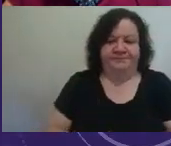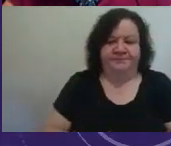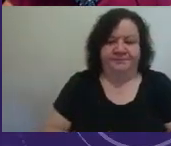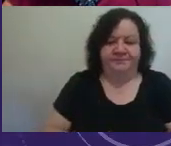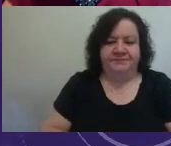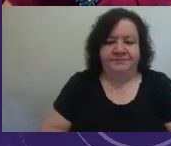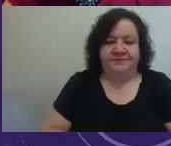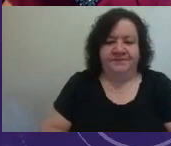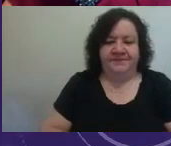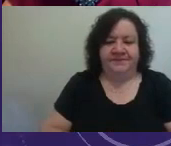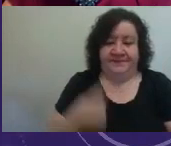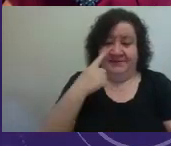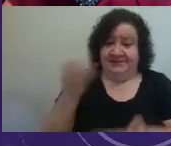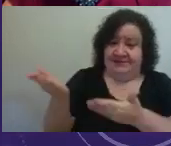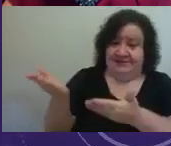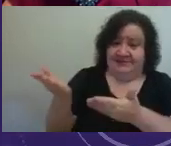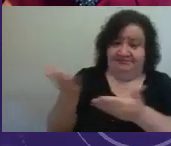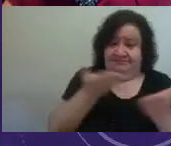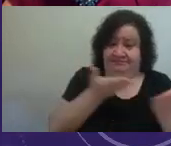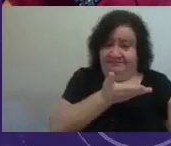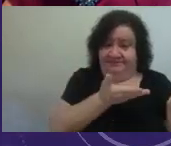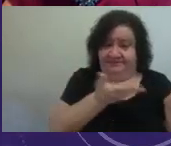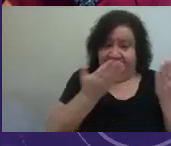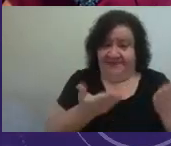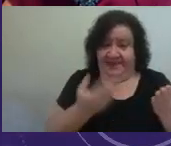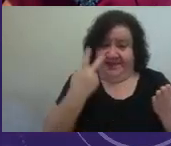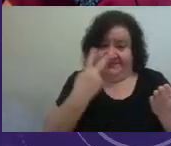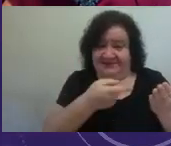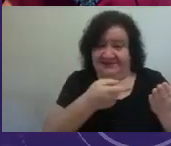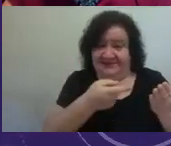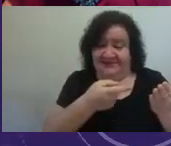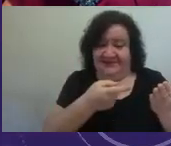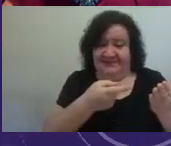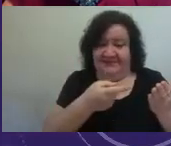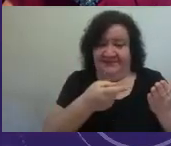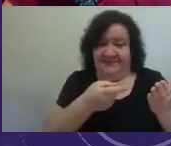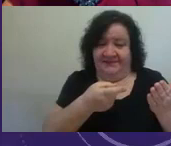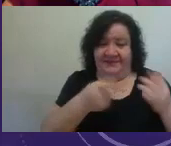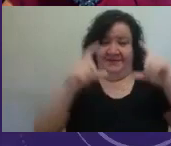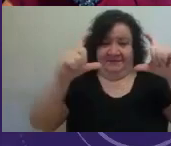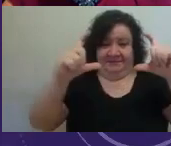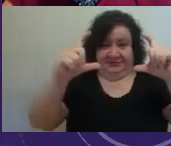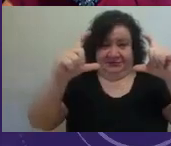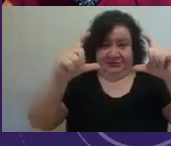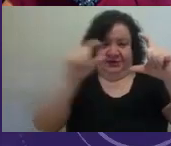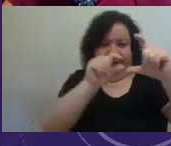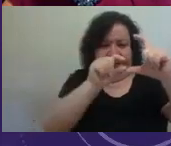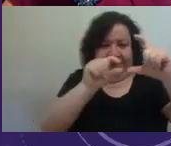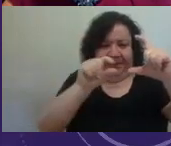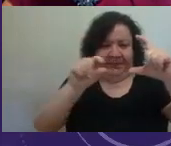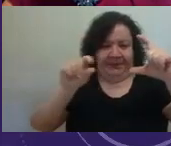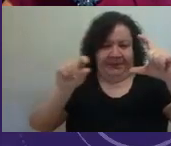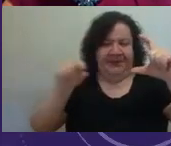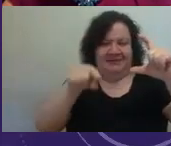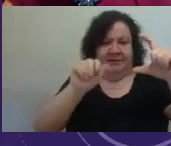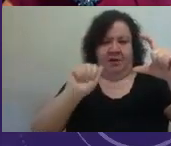side shows the caption at the very bottom. So now you can see what I mean by caption. Again, the